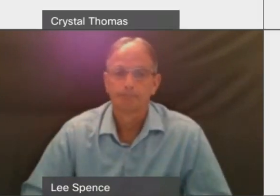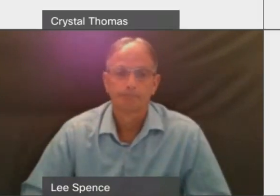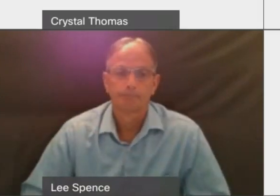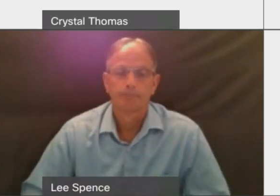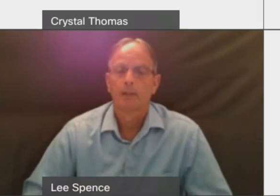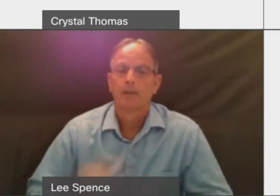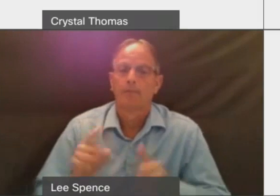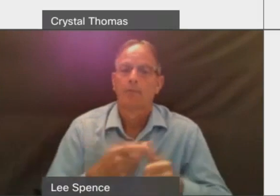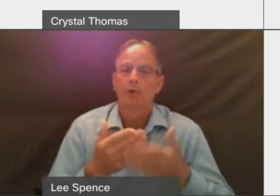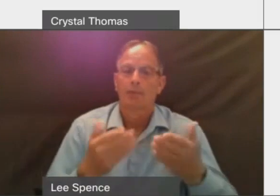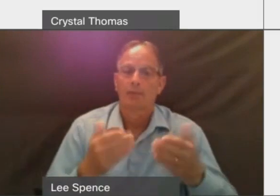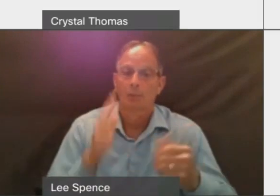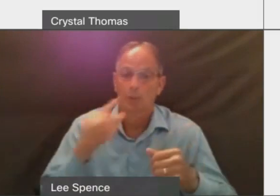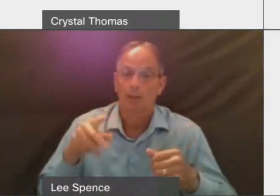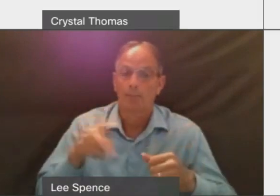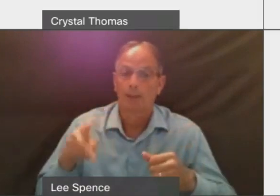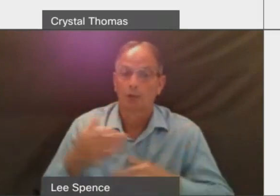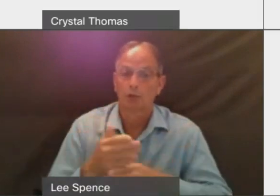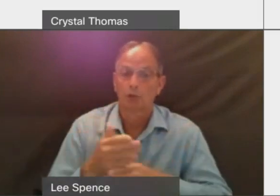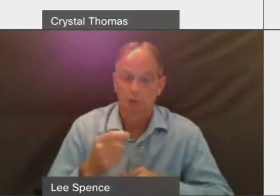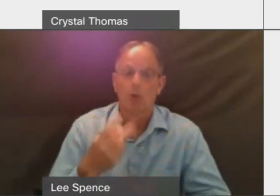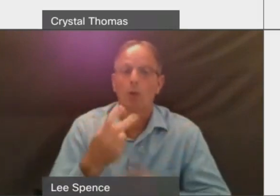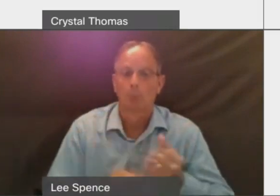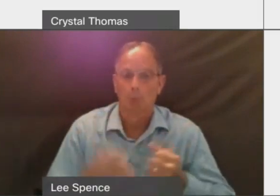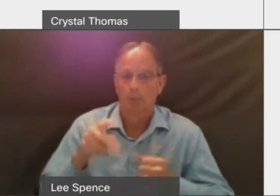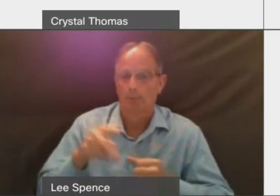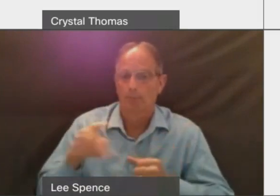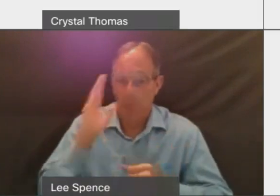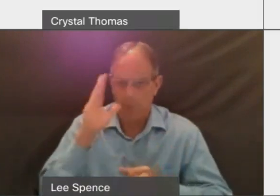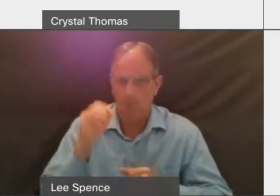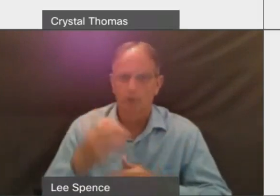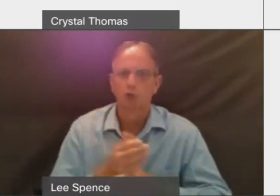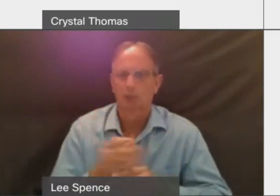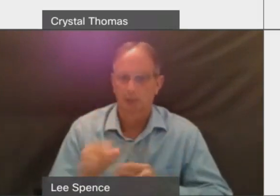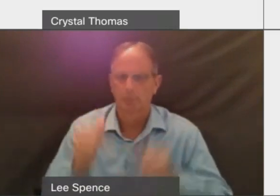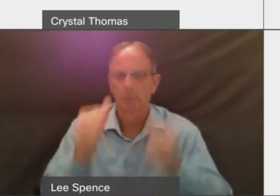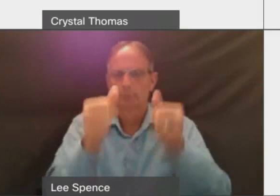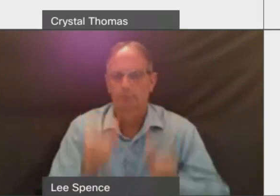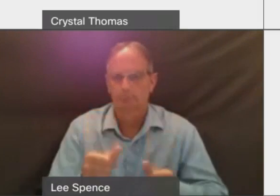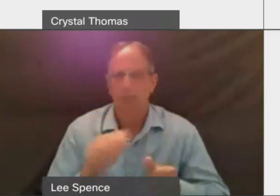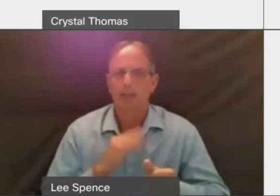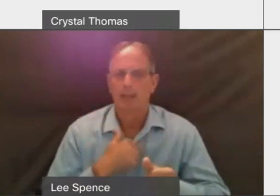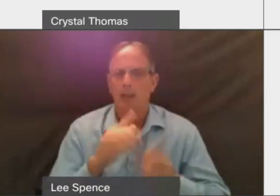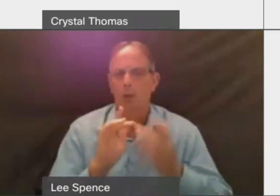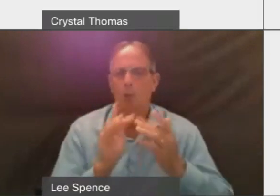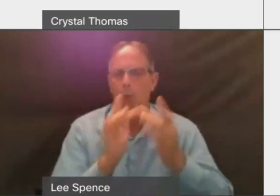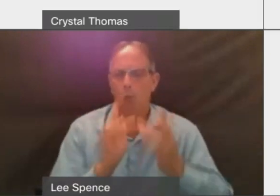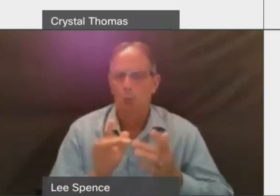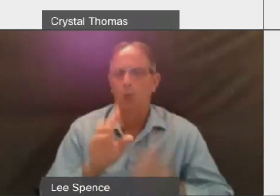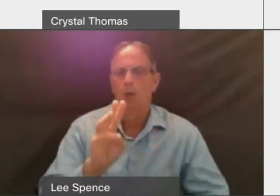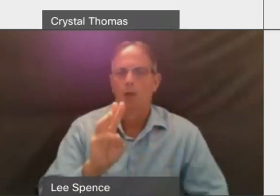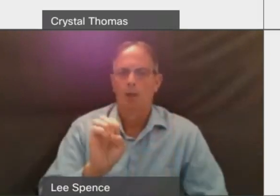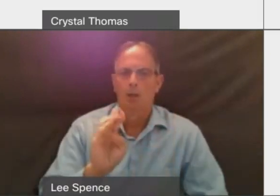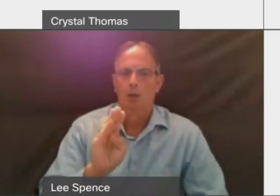First of all, will the PowerPoint be shared? Yes, both of the PowerPoints from today will be posted on our website they're usually posted on